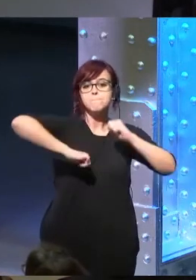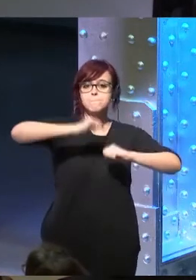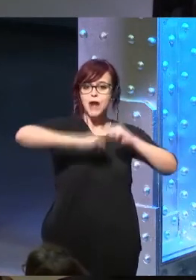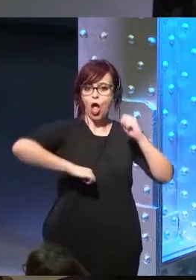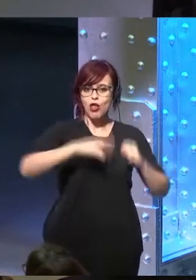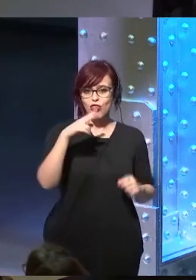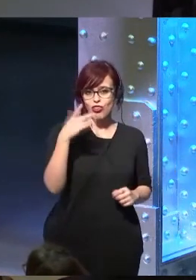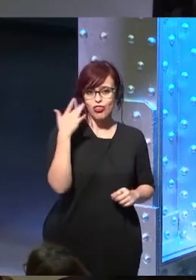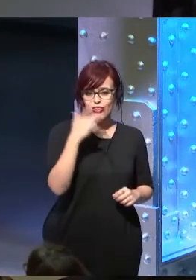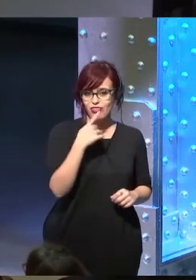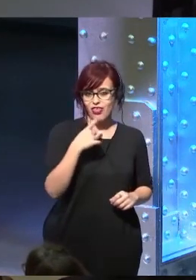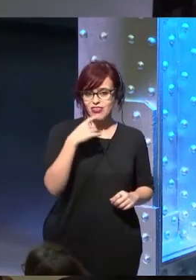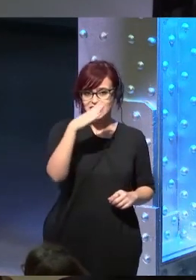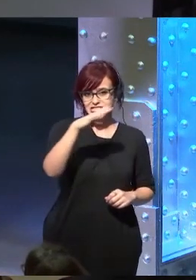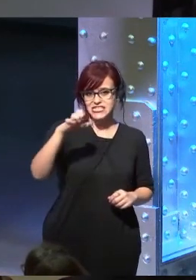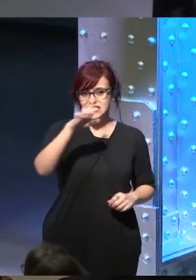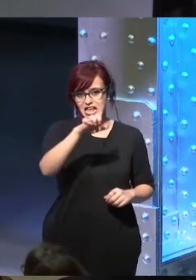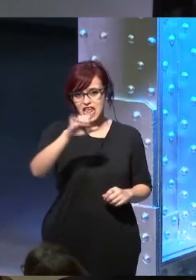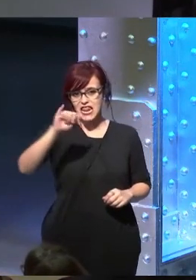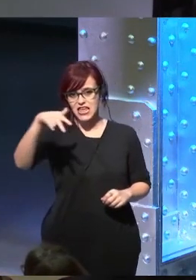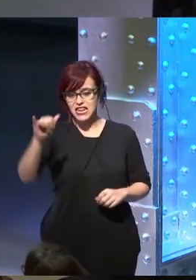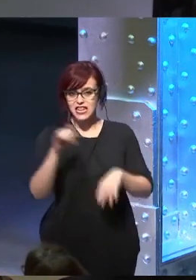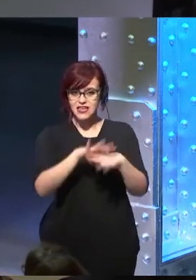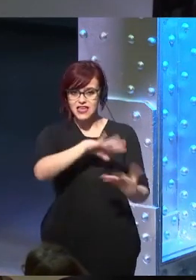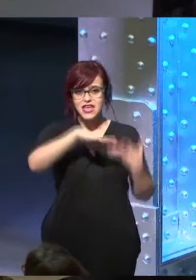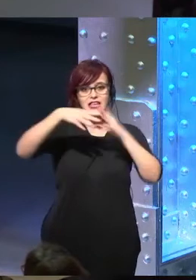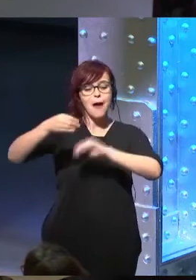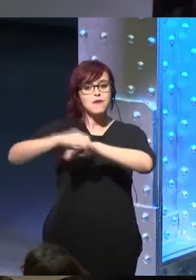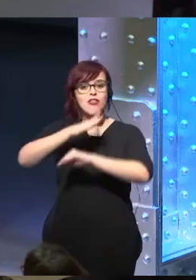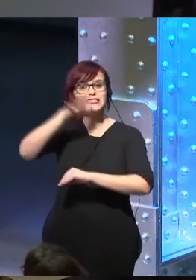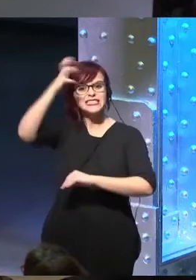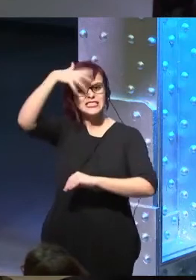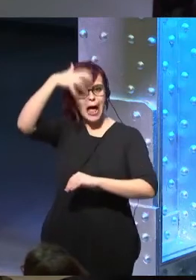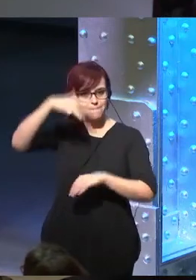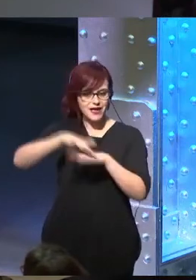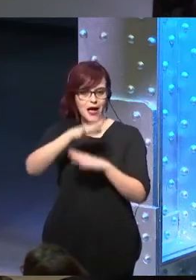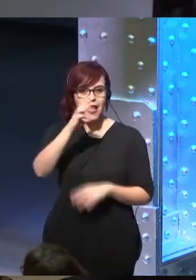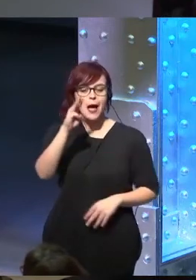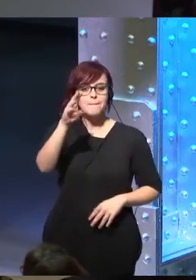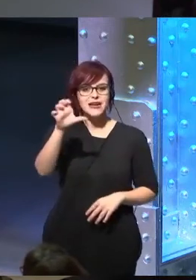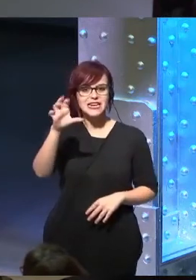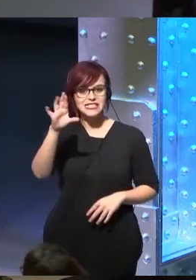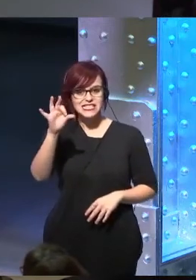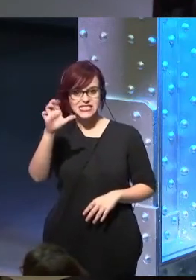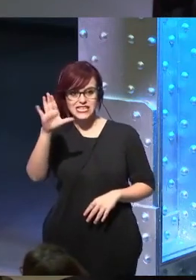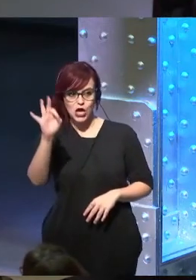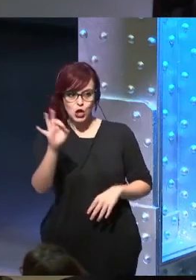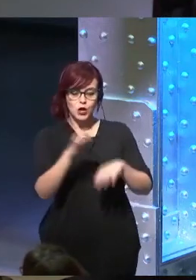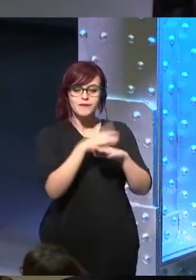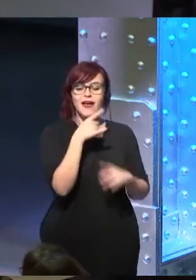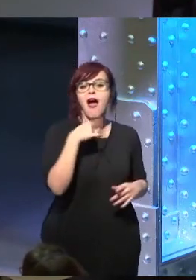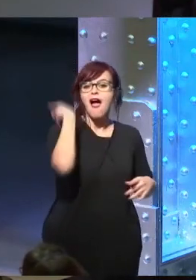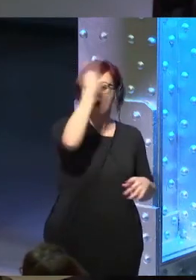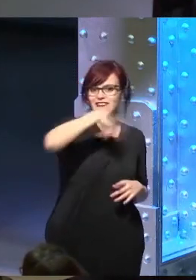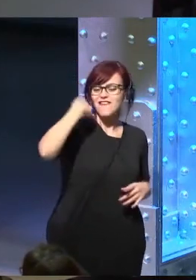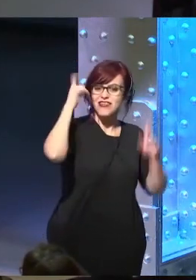and turned Trump into Perseus, right? So Hillary Clinton's head is Medusa